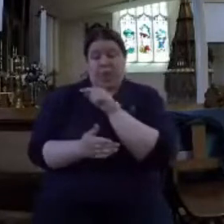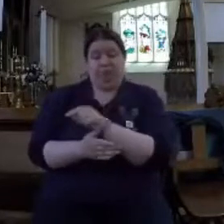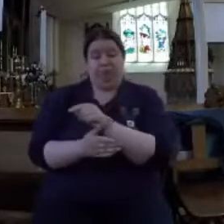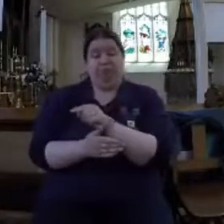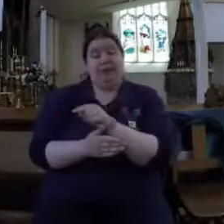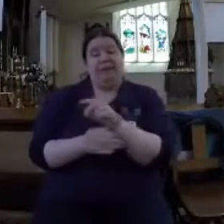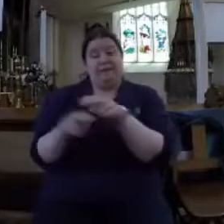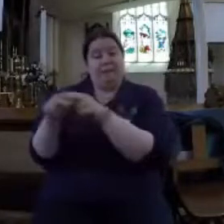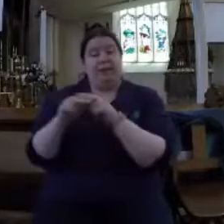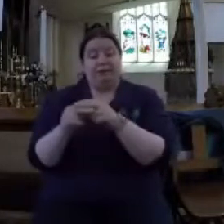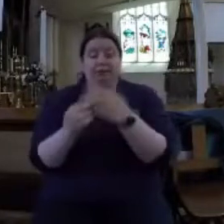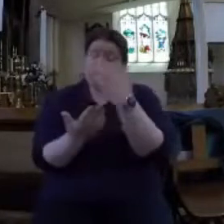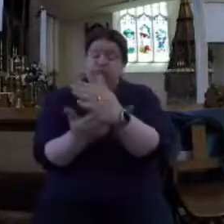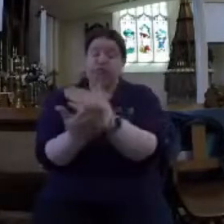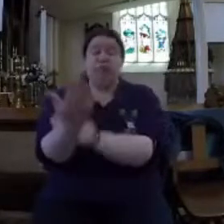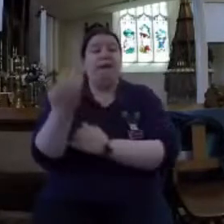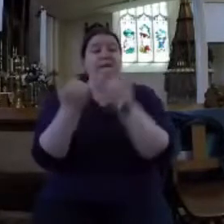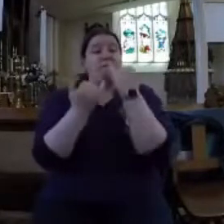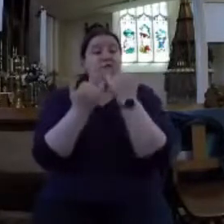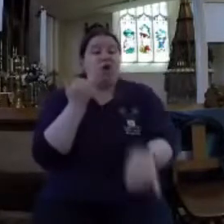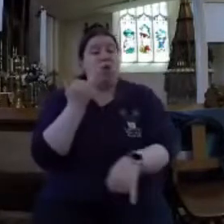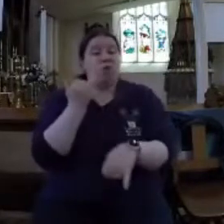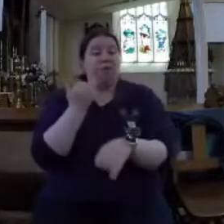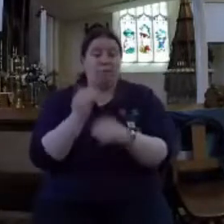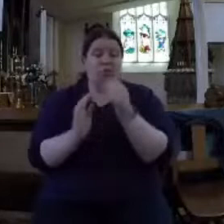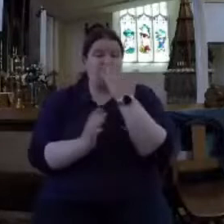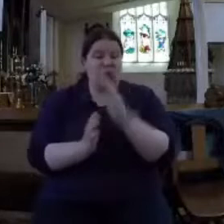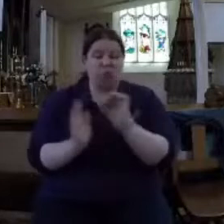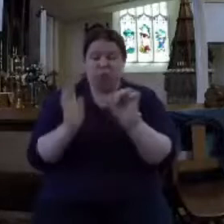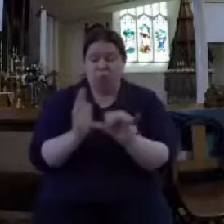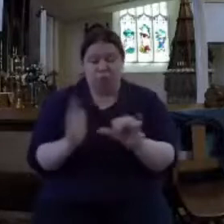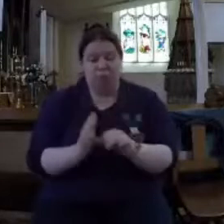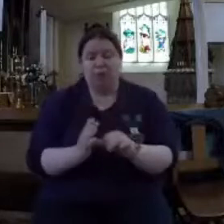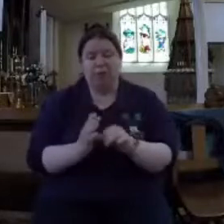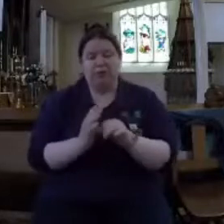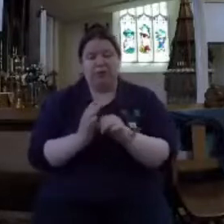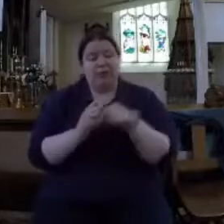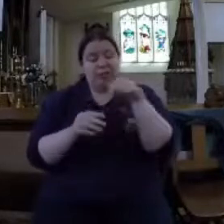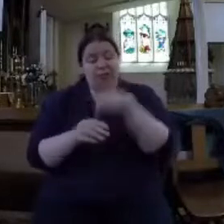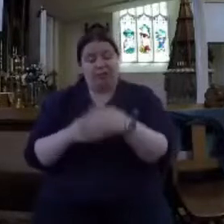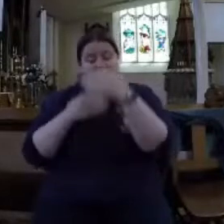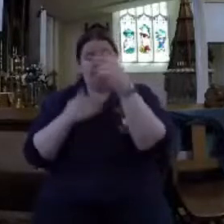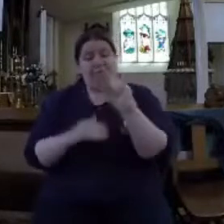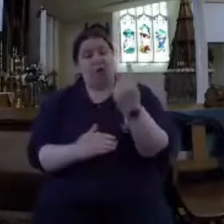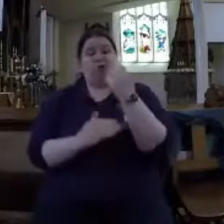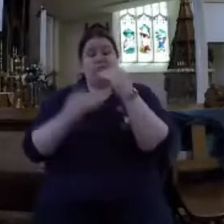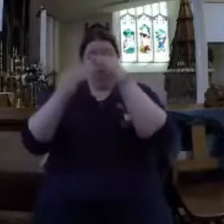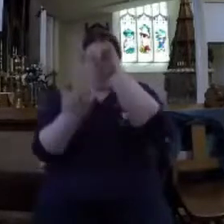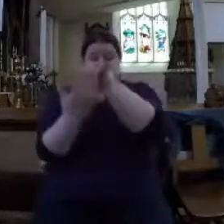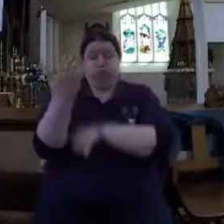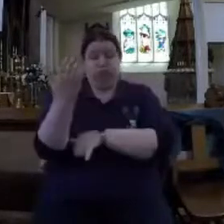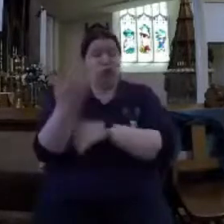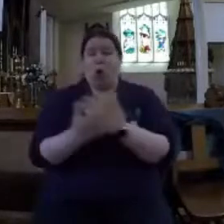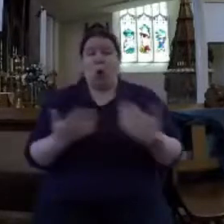this dysfunctional family. We don't get a lot of, hope. We don't get a lot of God's hope in the first passage, but